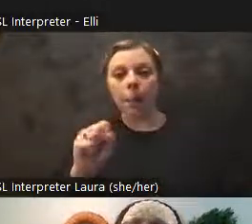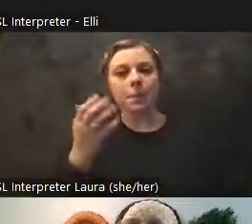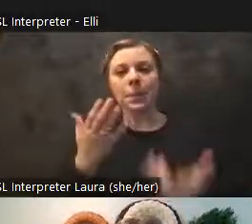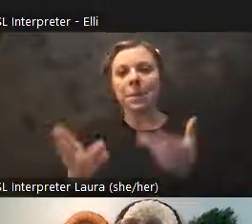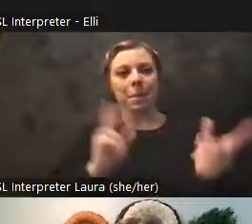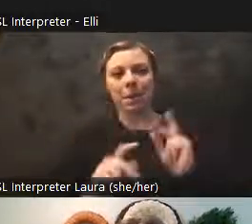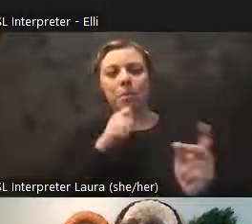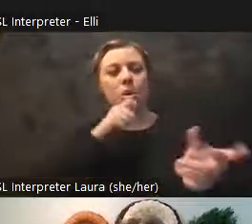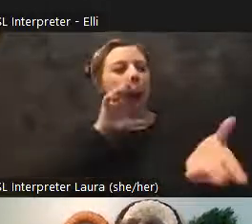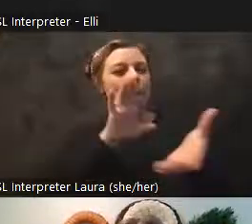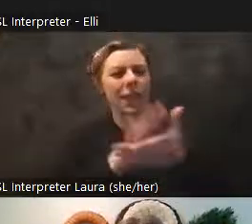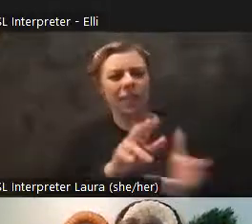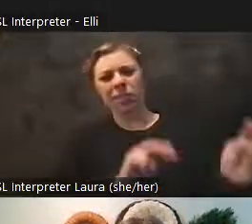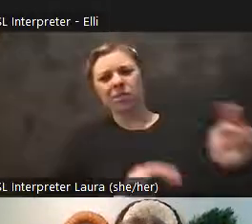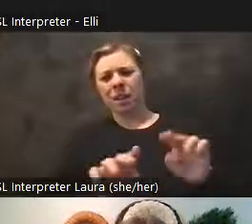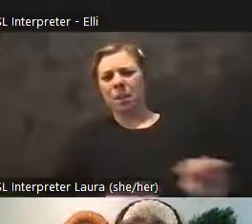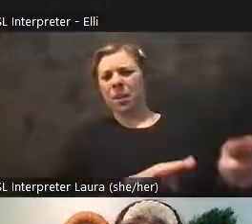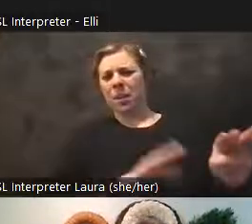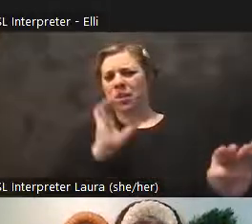are normal and